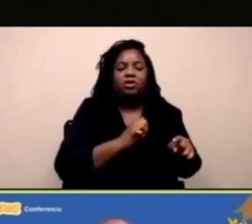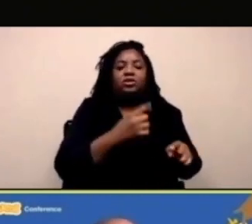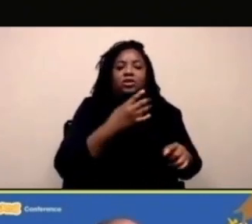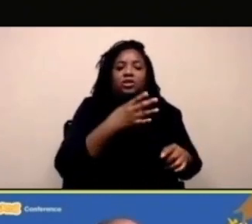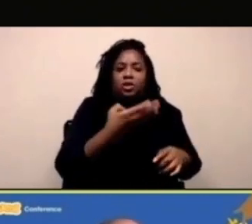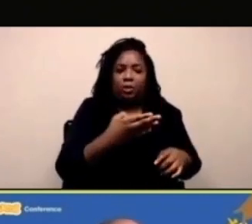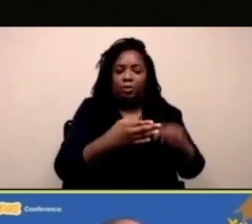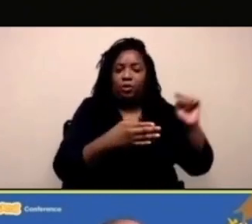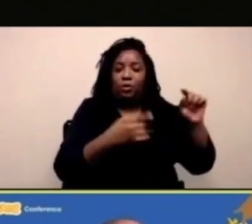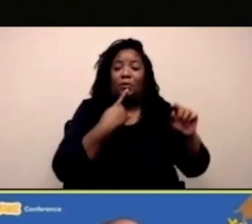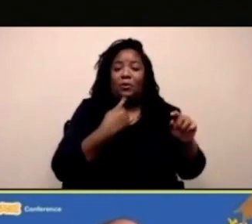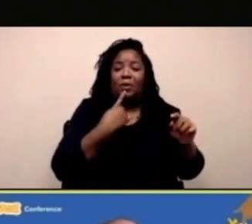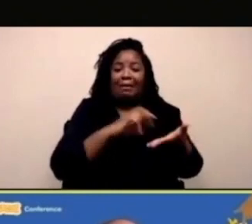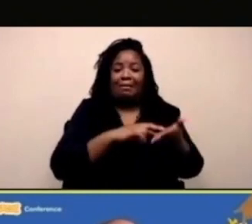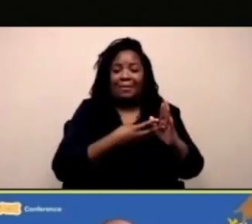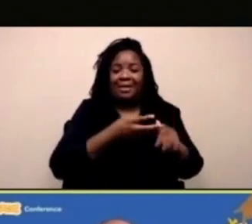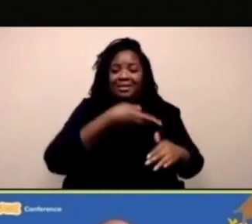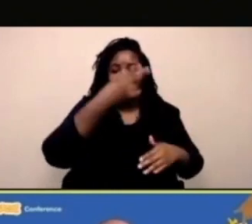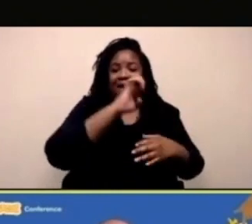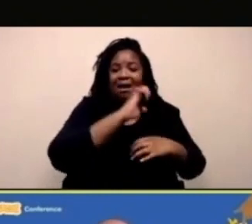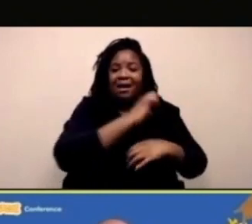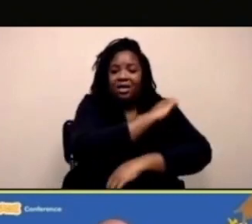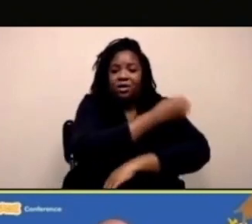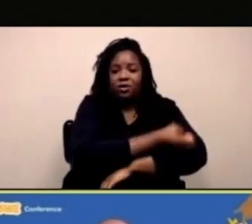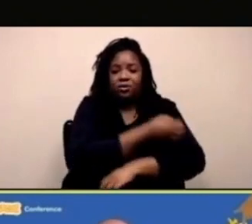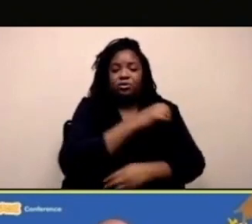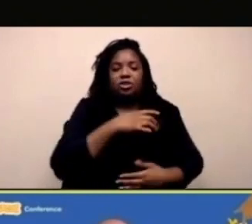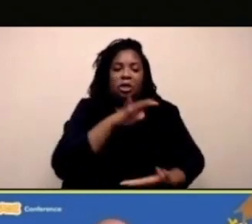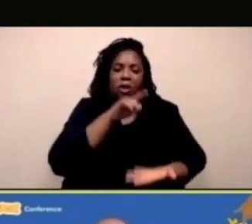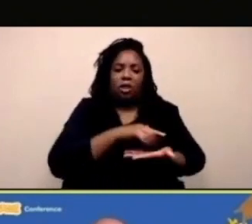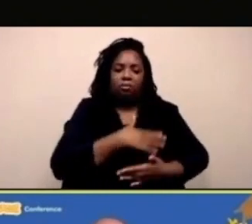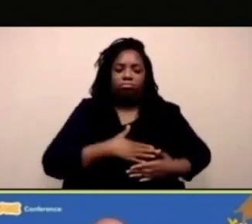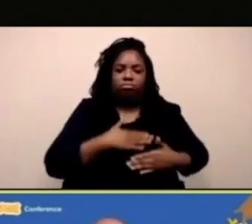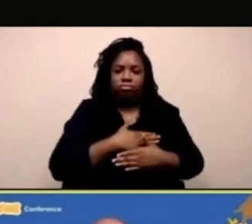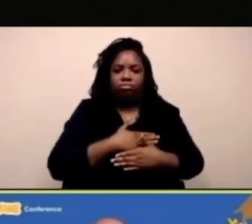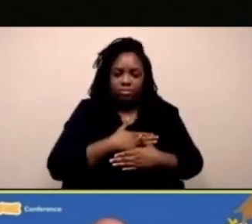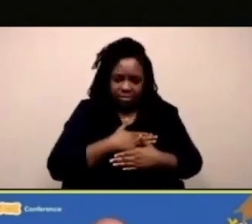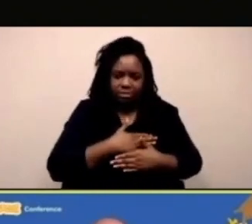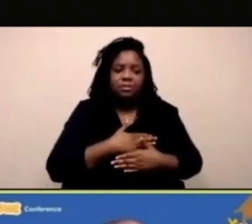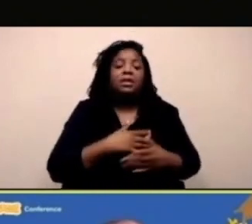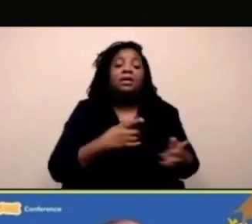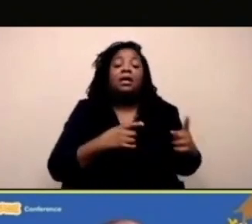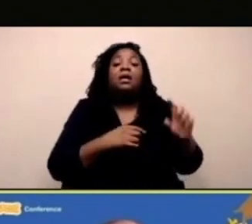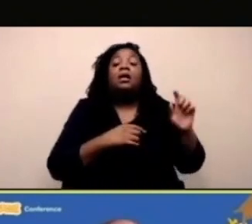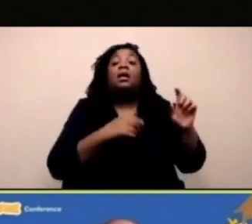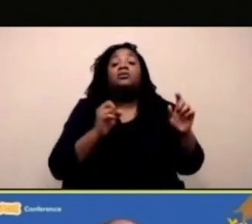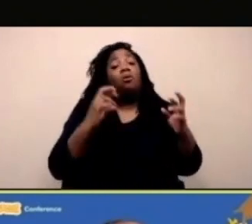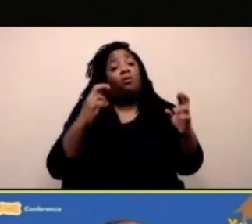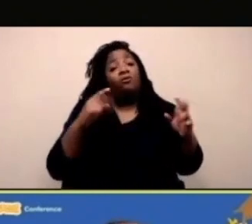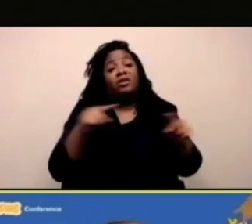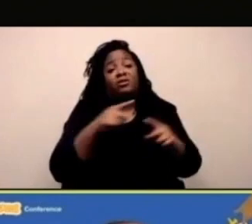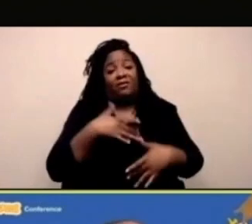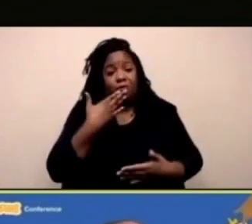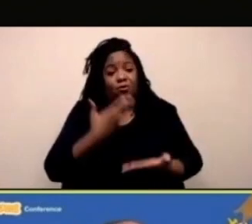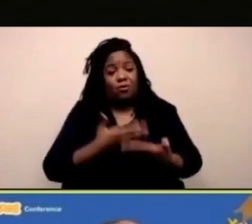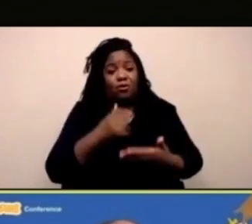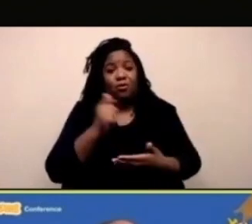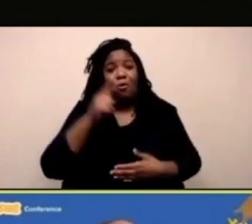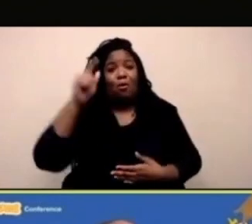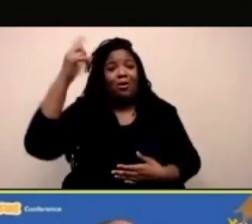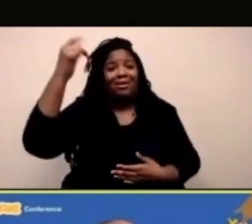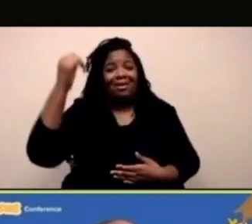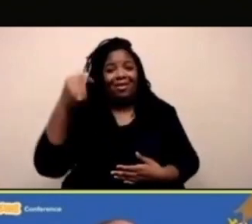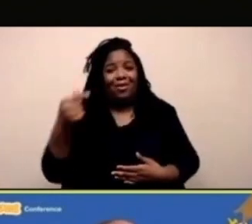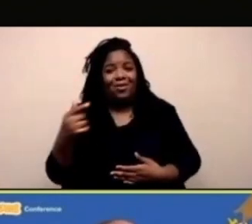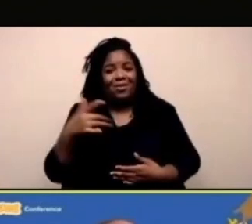Hopefully, everybody's on more of the pleasant side because of all the wonderful sessions they participated in today. But if you'd like to share what